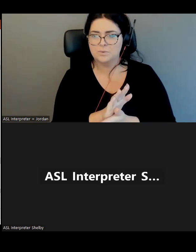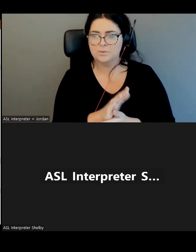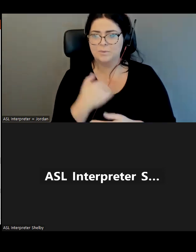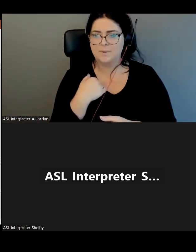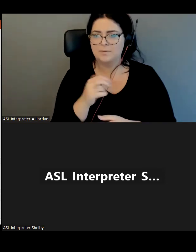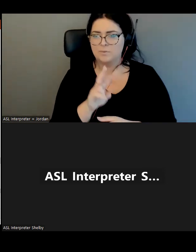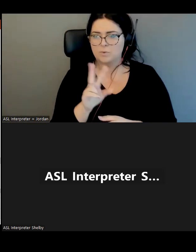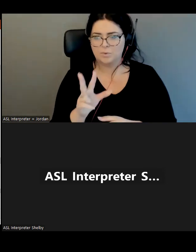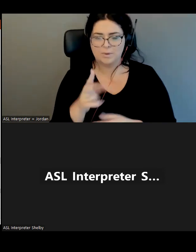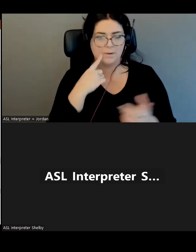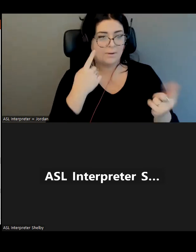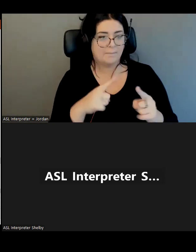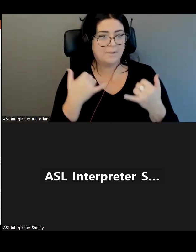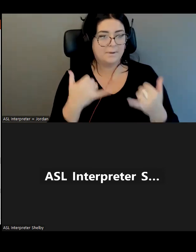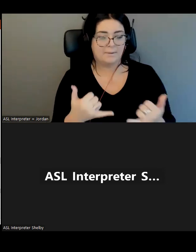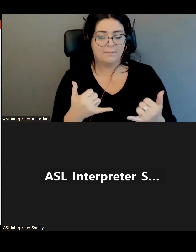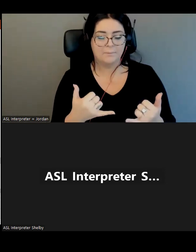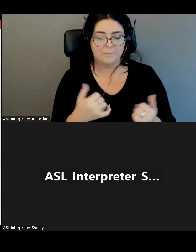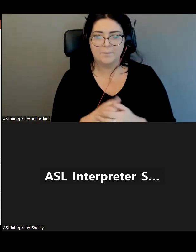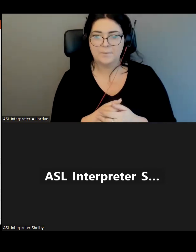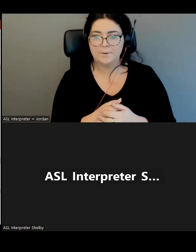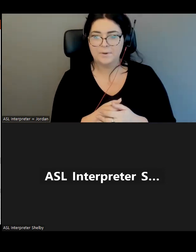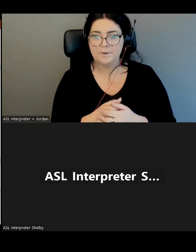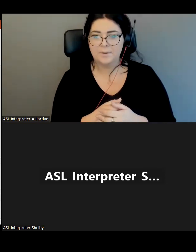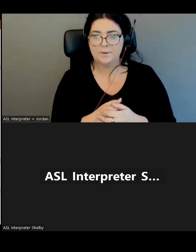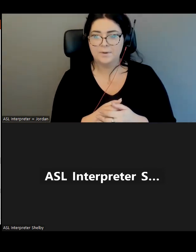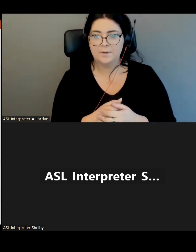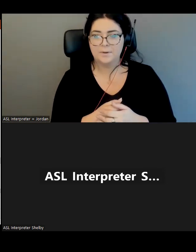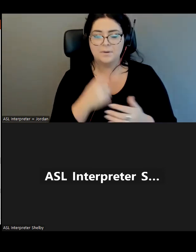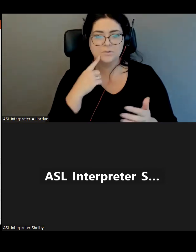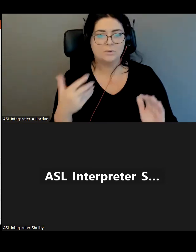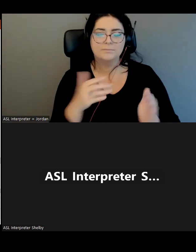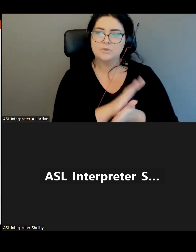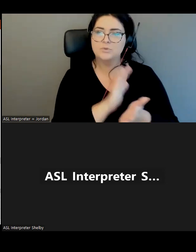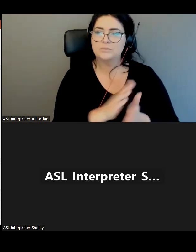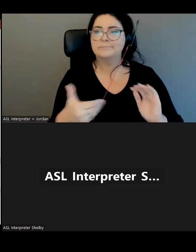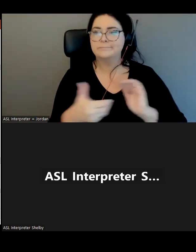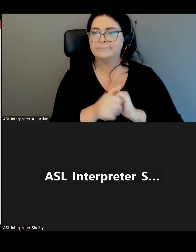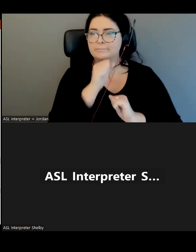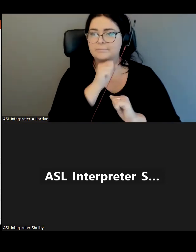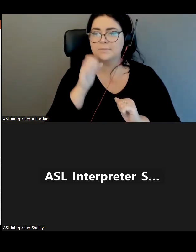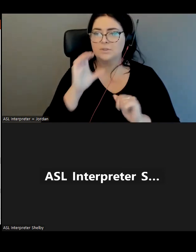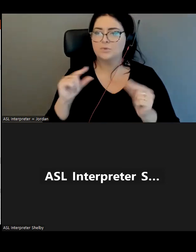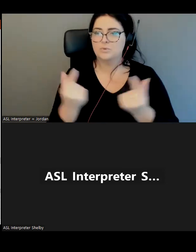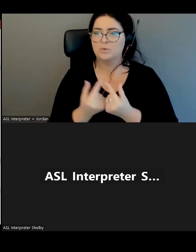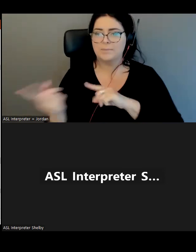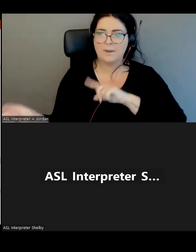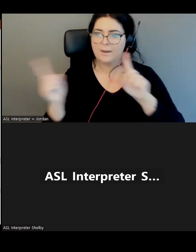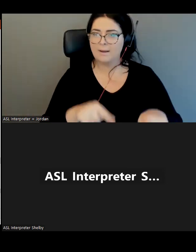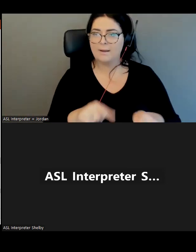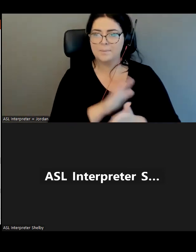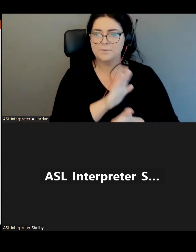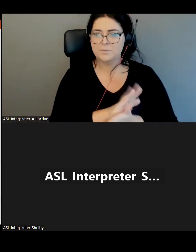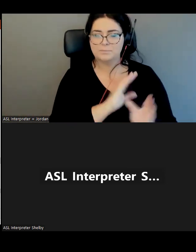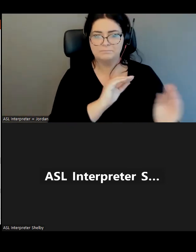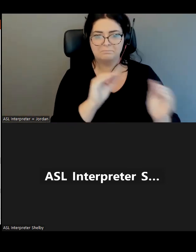2, or 3 that are happening right now, actually, where they're partnering with seniors groups in their community, and the seniors are coming into the